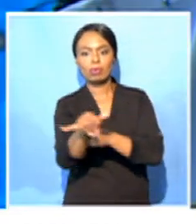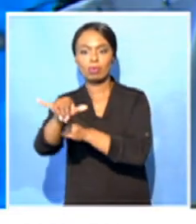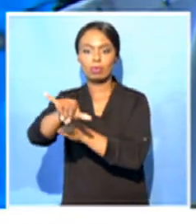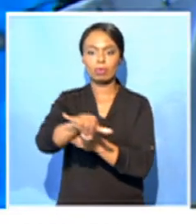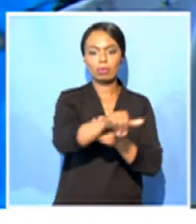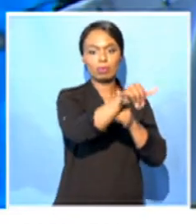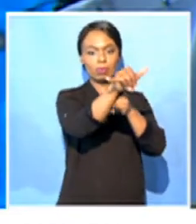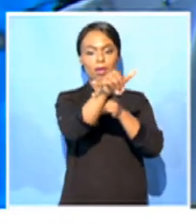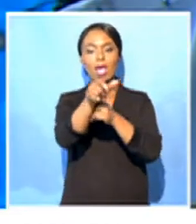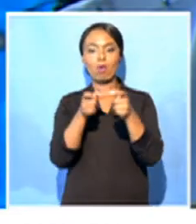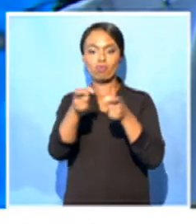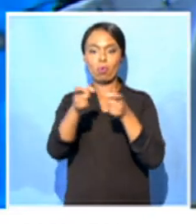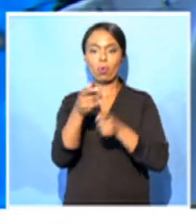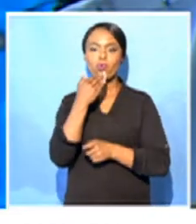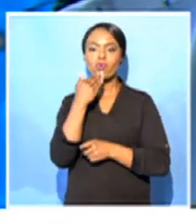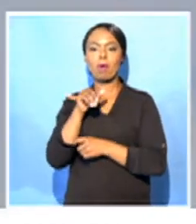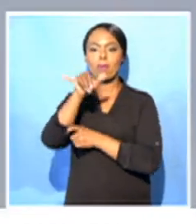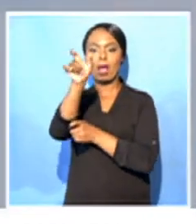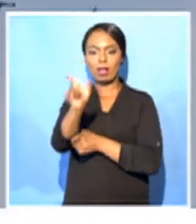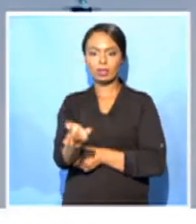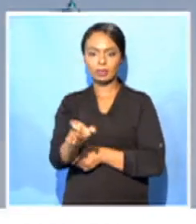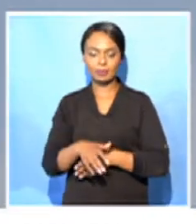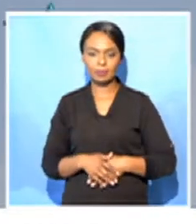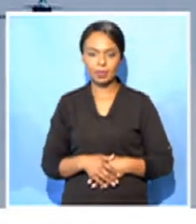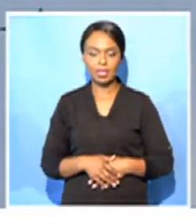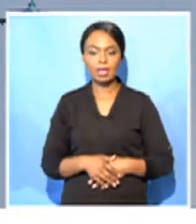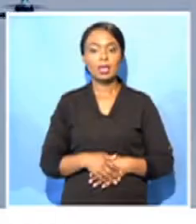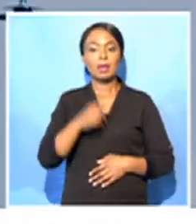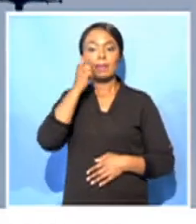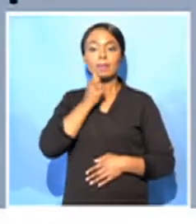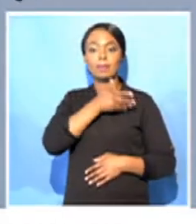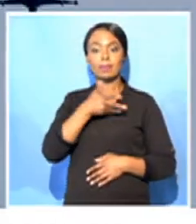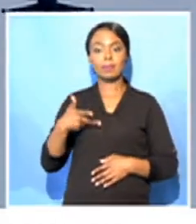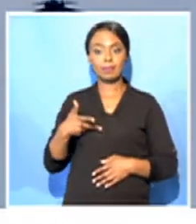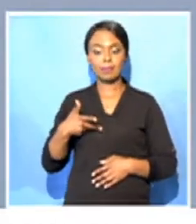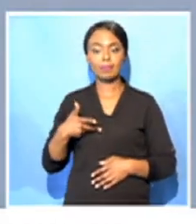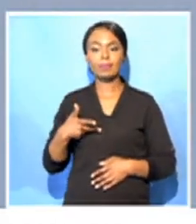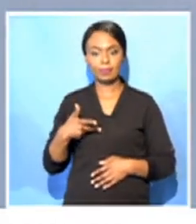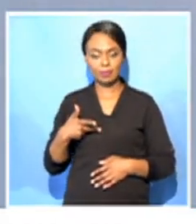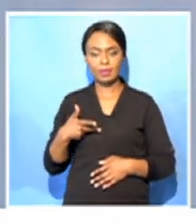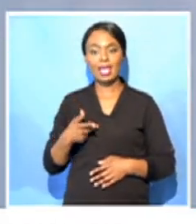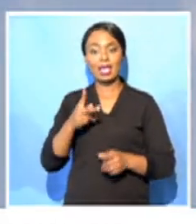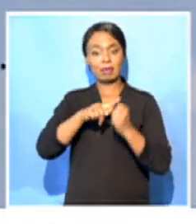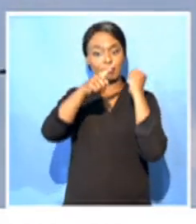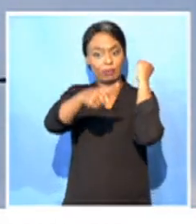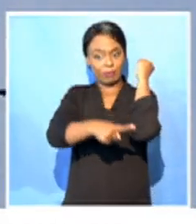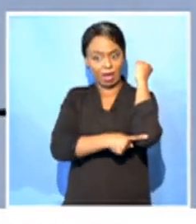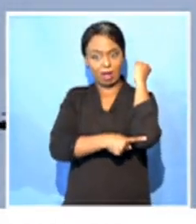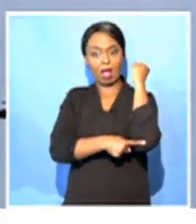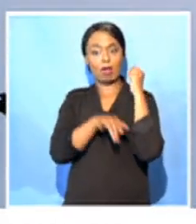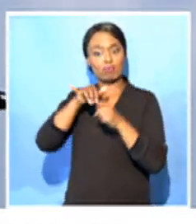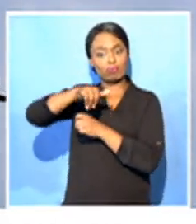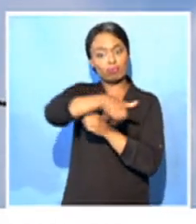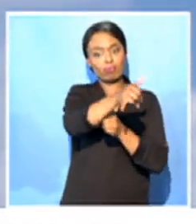conducted by the pilots. Ladies and gentlemen, the final salute from the Gripen from